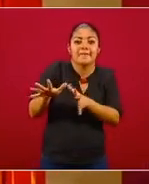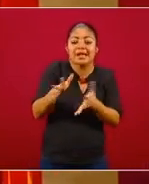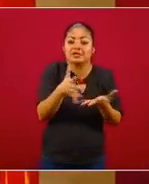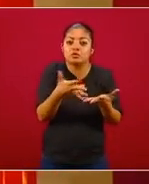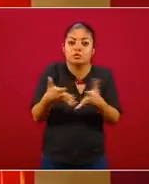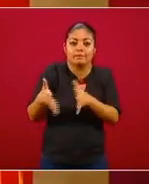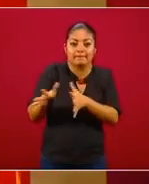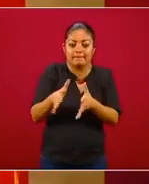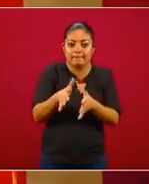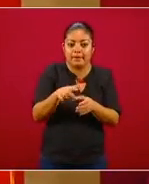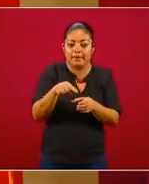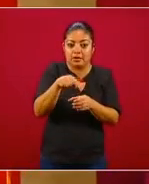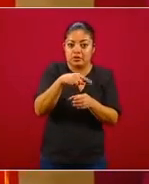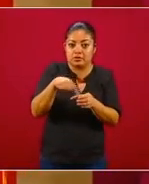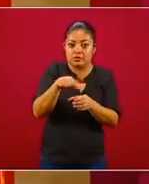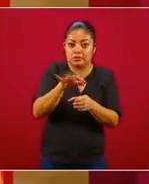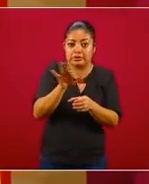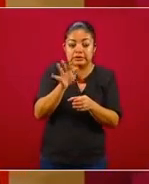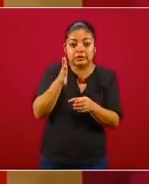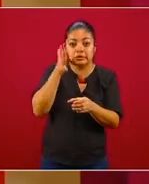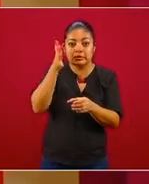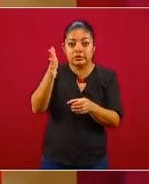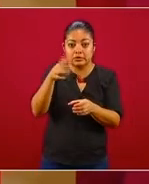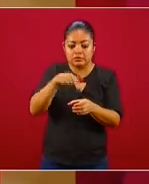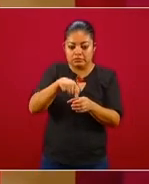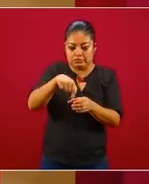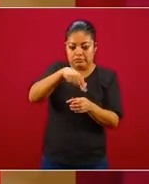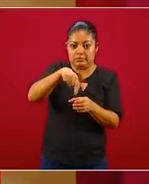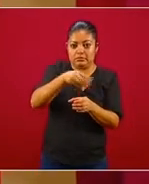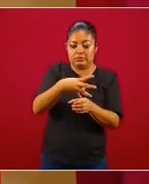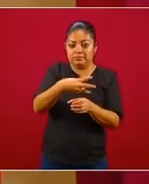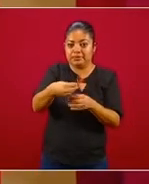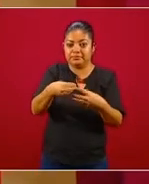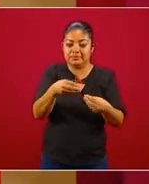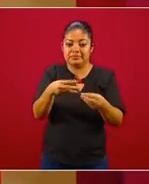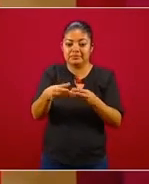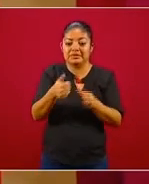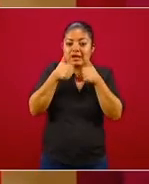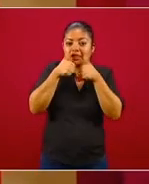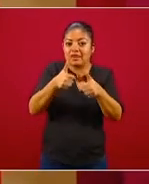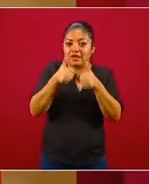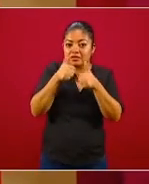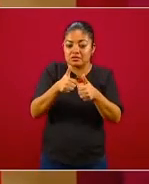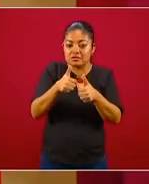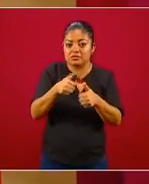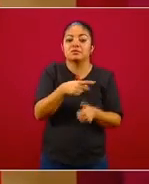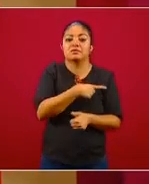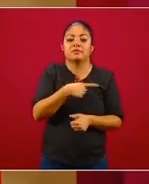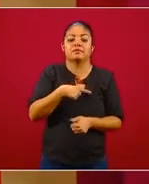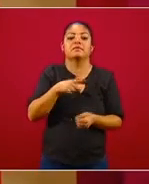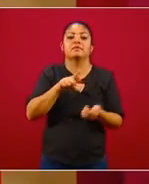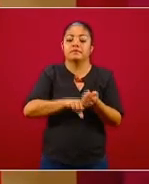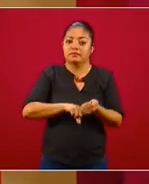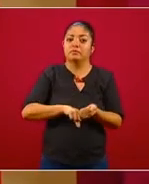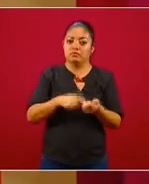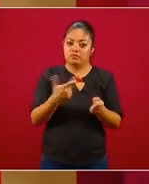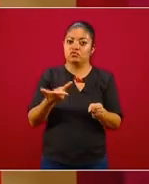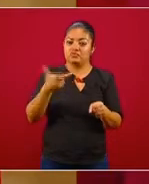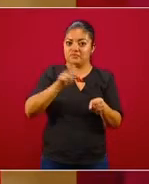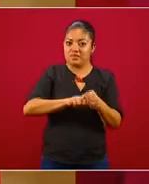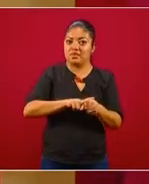lo que va a ocurrir We en una want zona to be donde se able está to haciendo la predict what is intervención going to principal, happen que in es an area garantizar where we la are disponibilidad taking